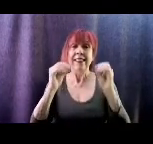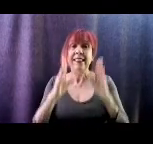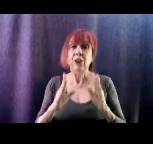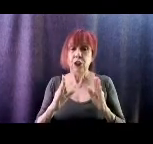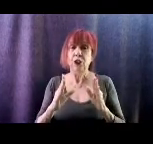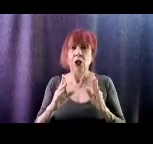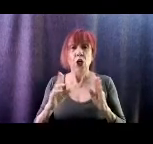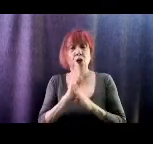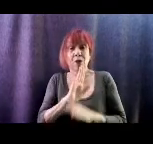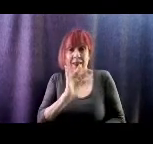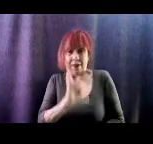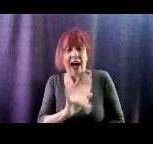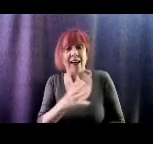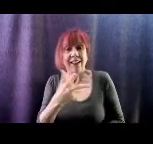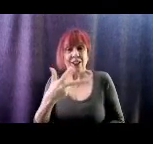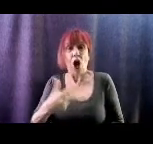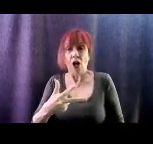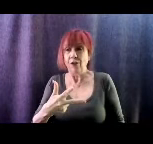state parks.